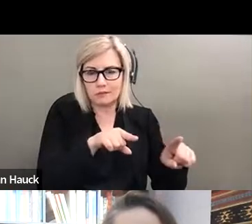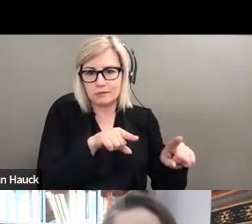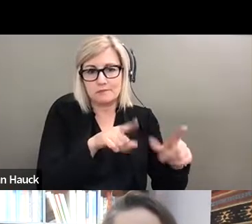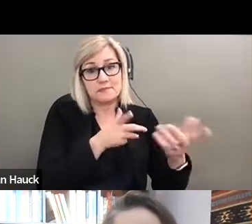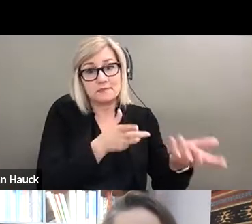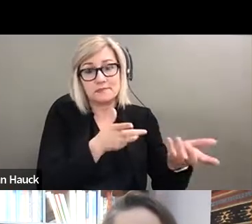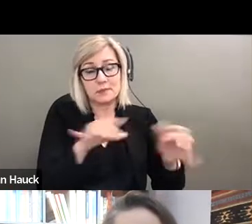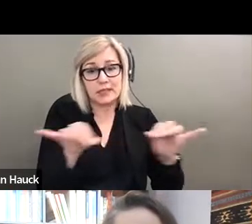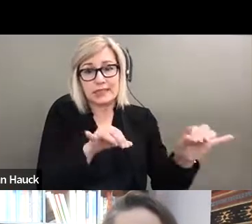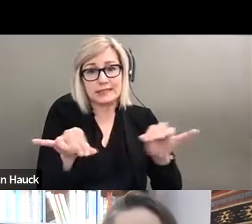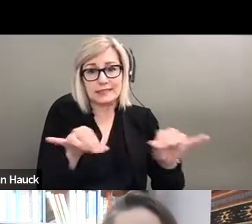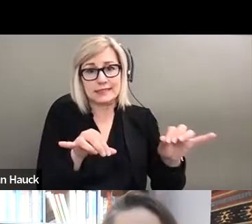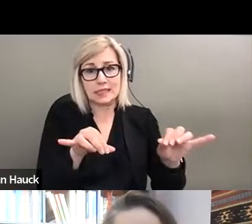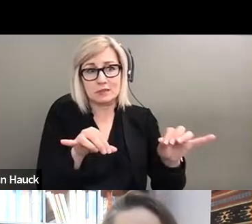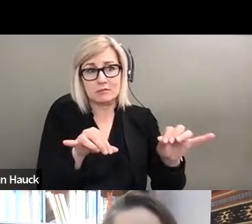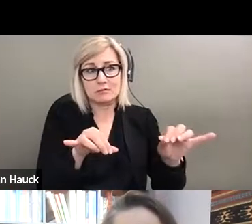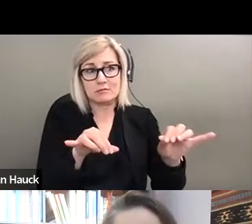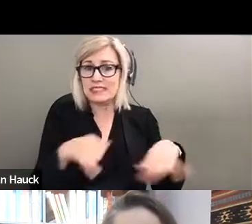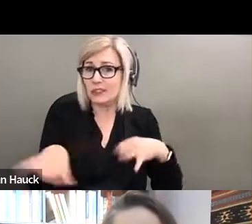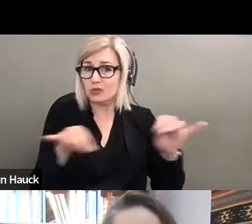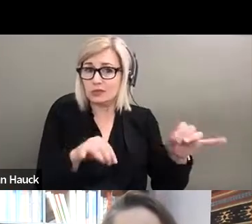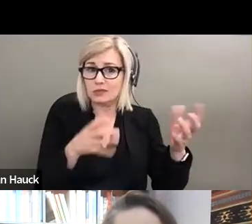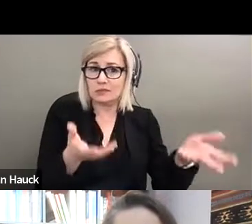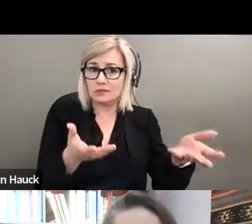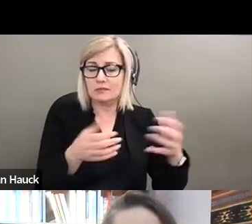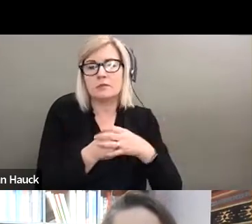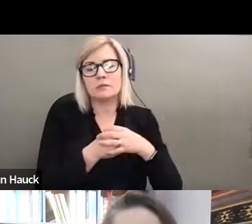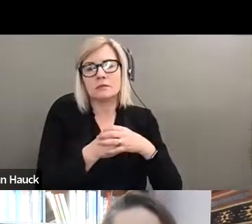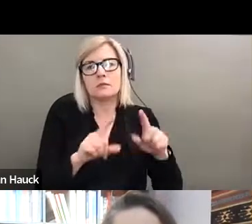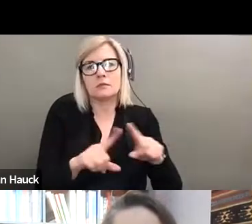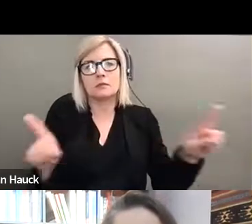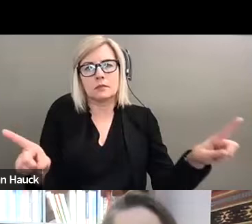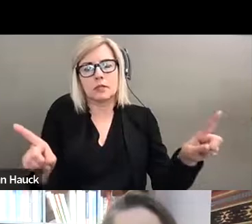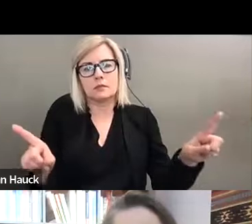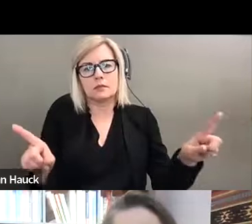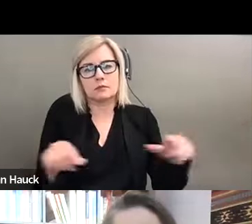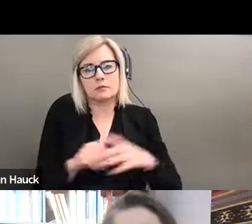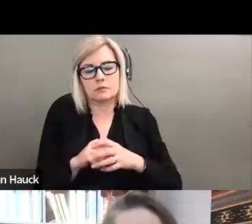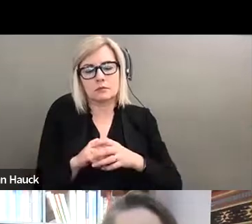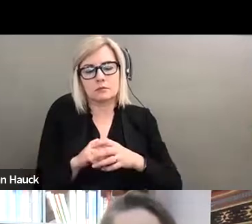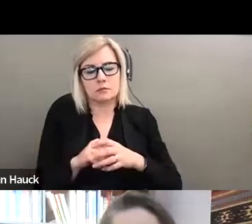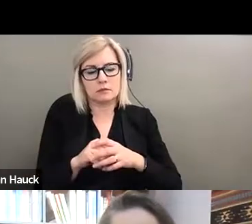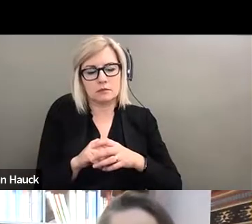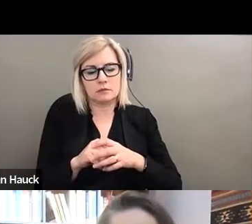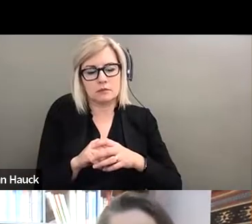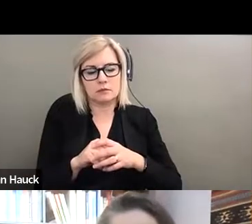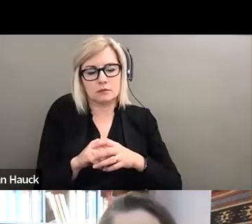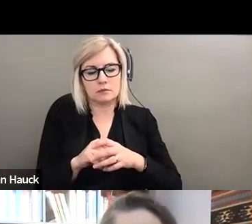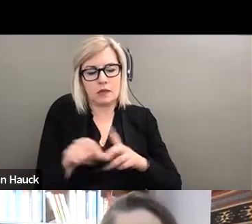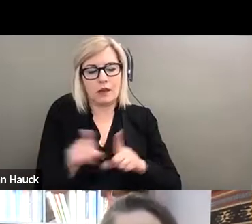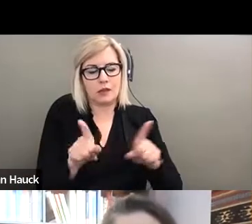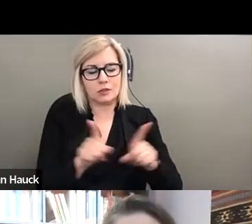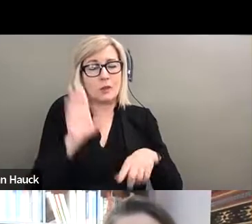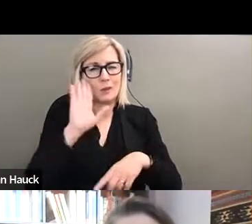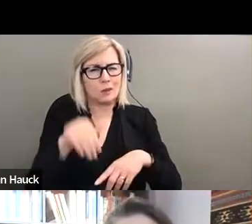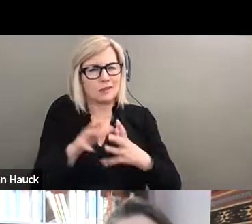say, guidelines or standards. But I also know it's jumping through all the